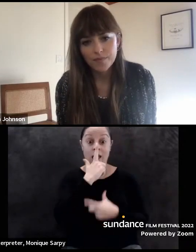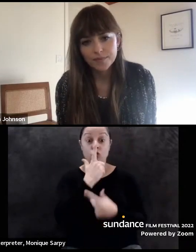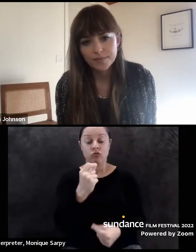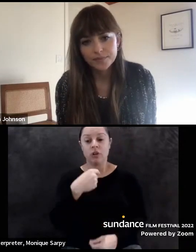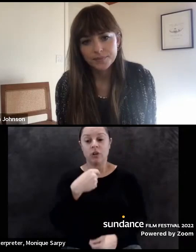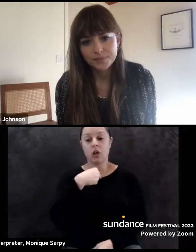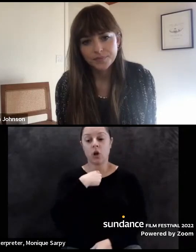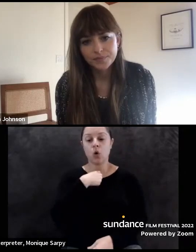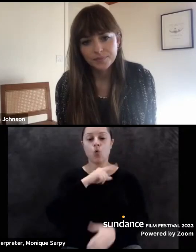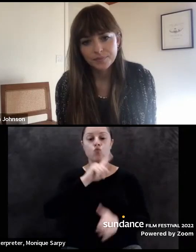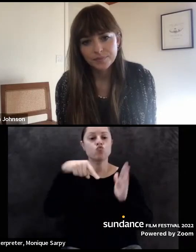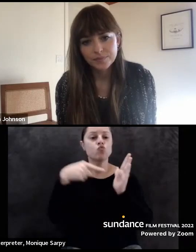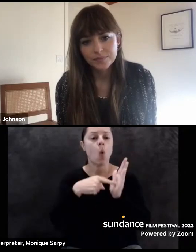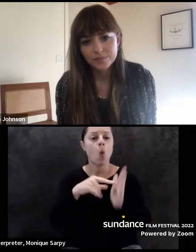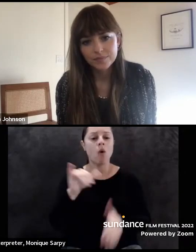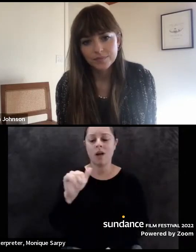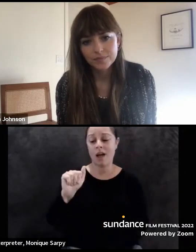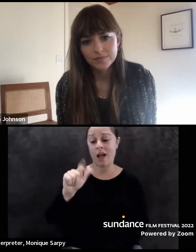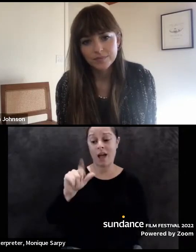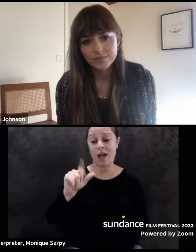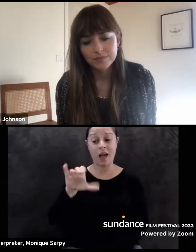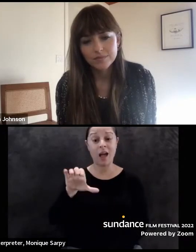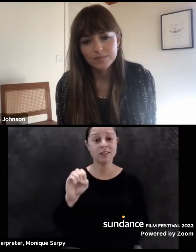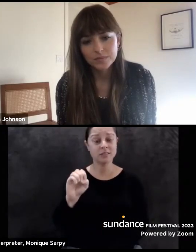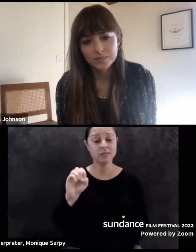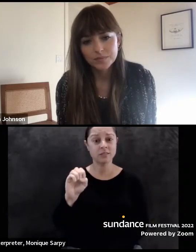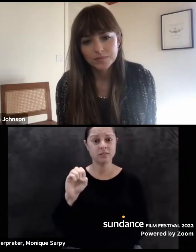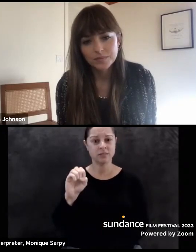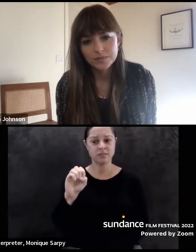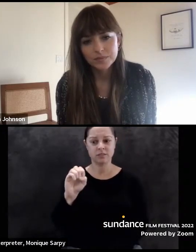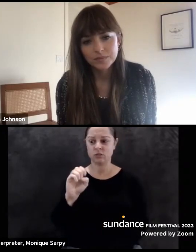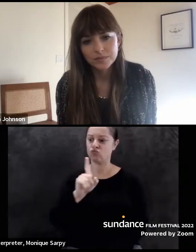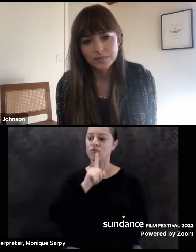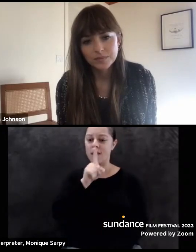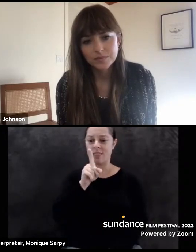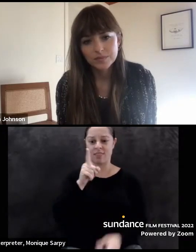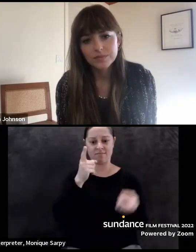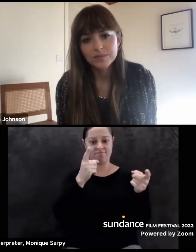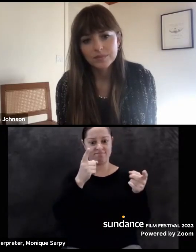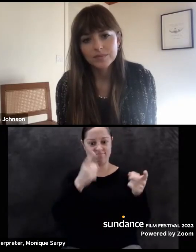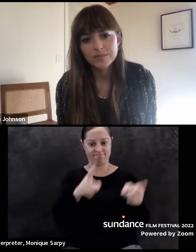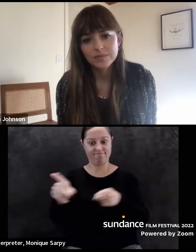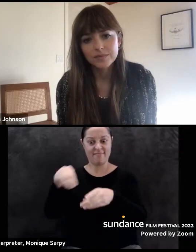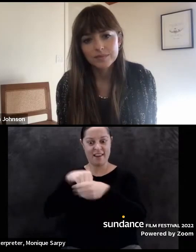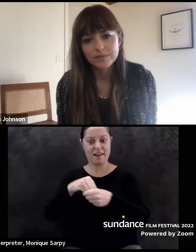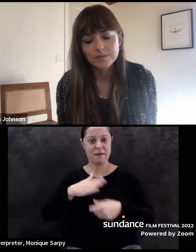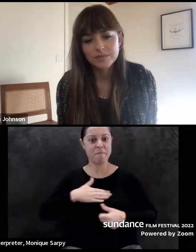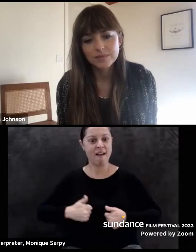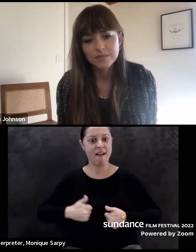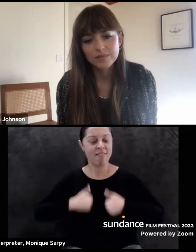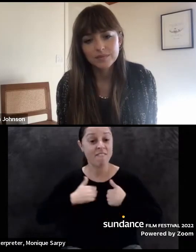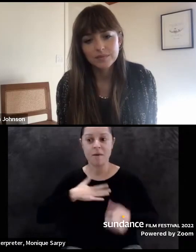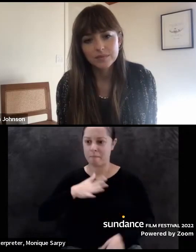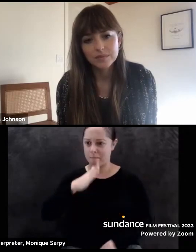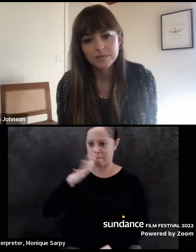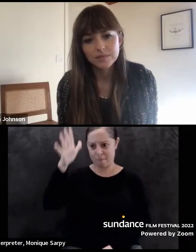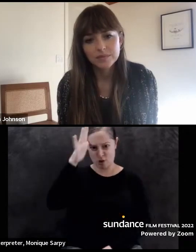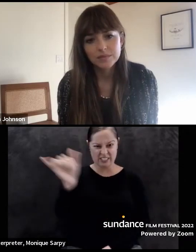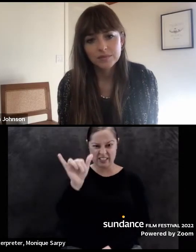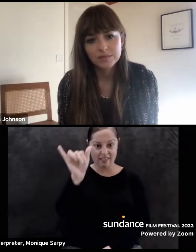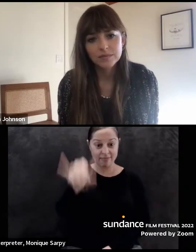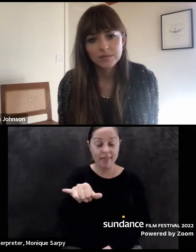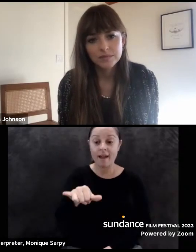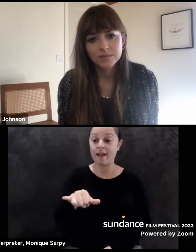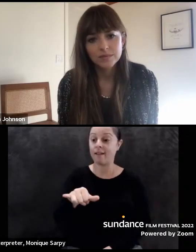role like Alice. I feel like it was just coming in my life because my parents are so like that. They always talk to me about, being a young